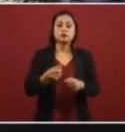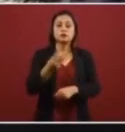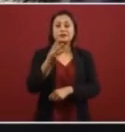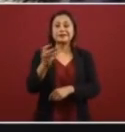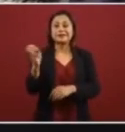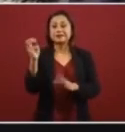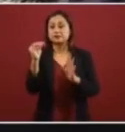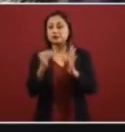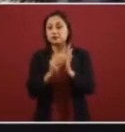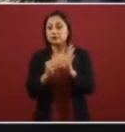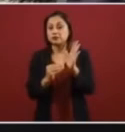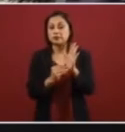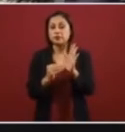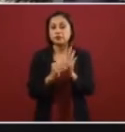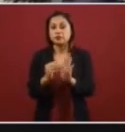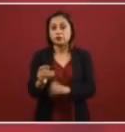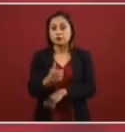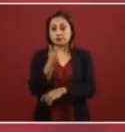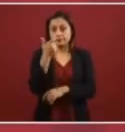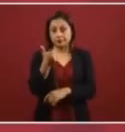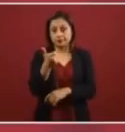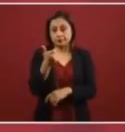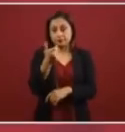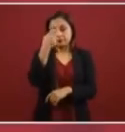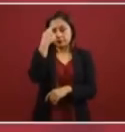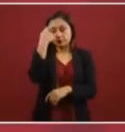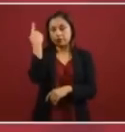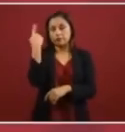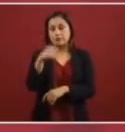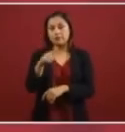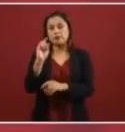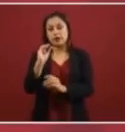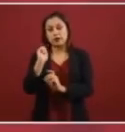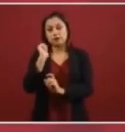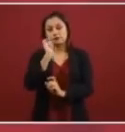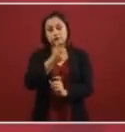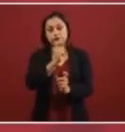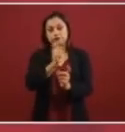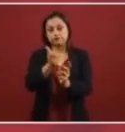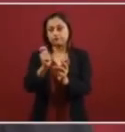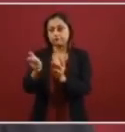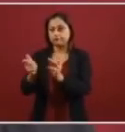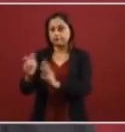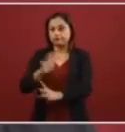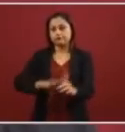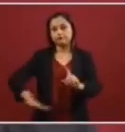300,000 million pesos. Imagínense lo que es. Imagine what that is.